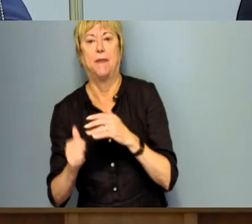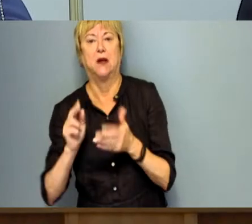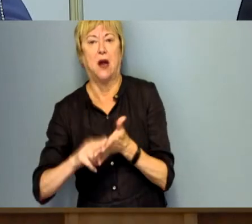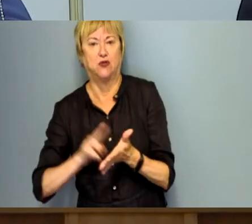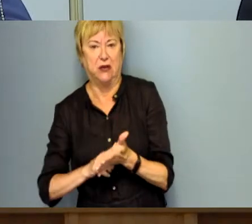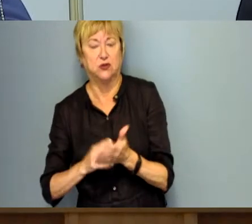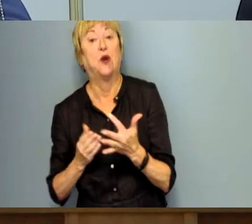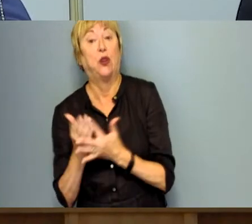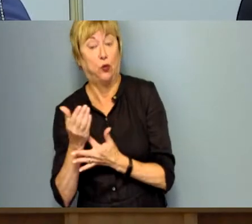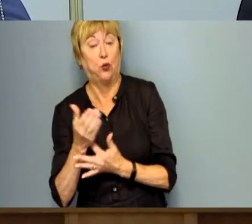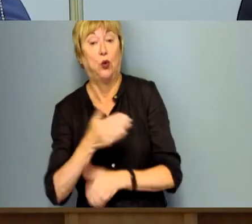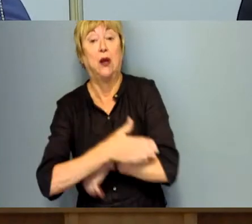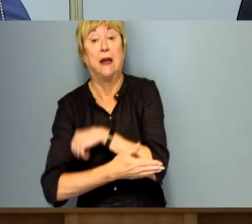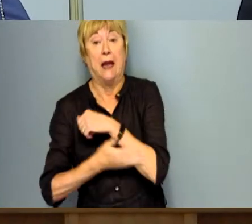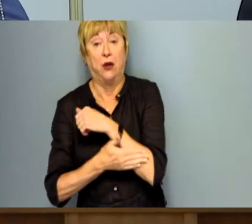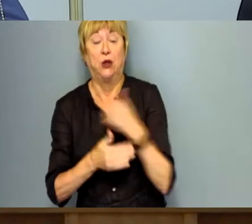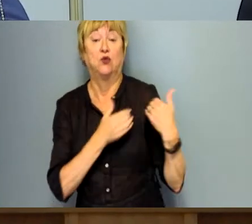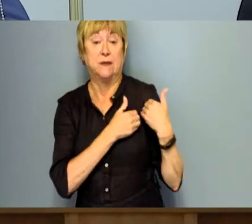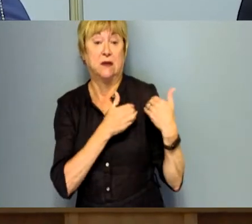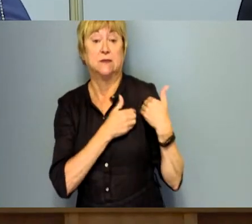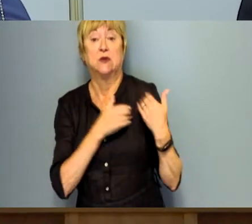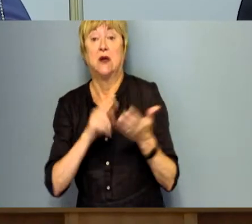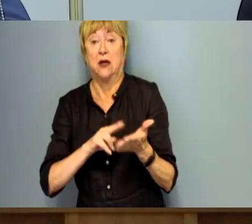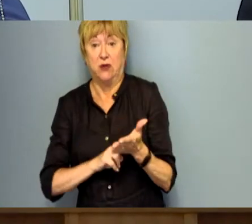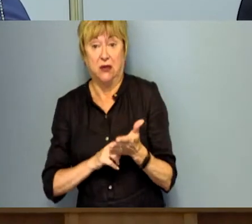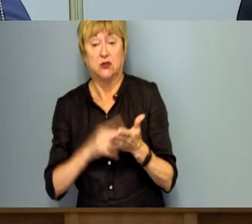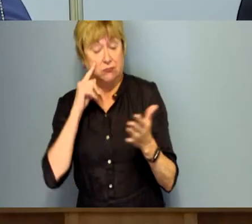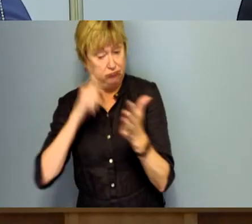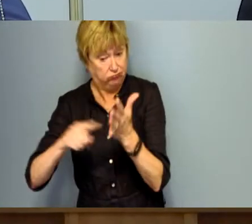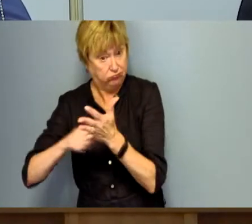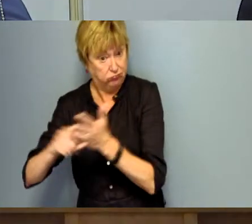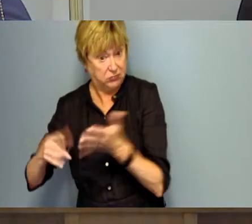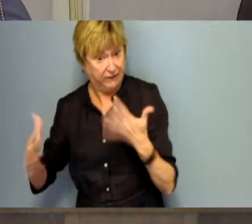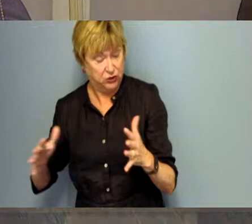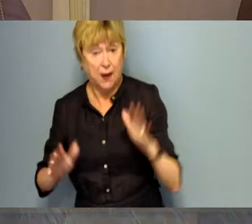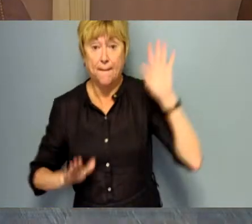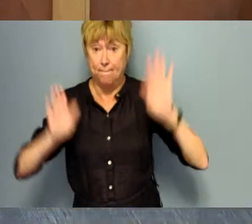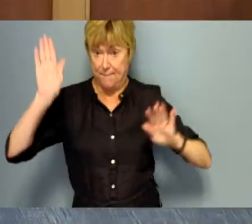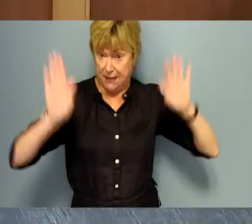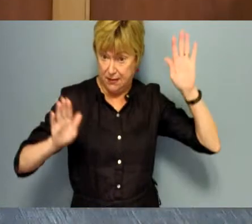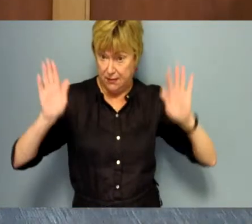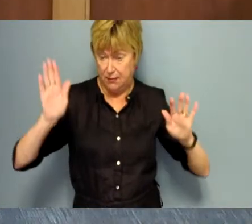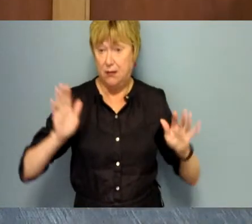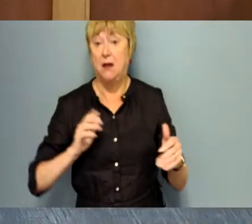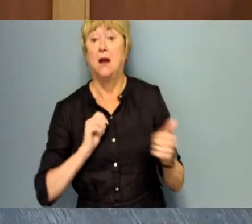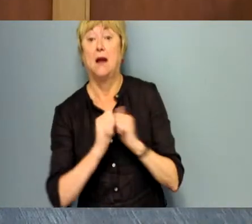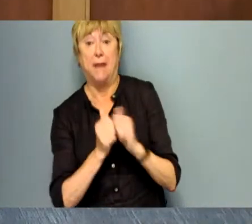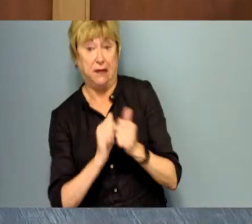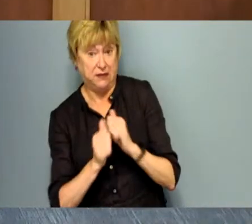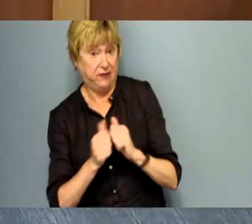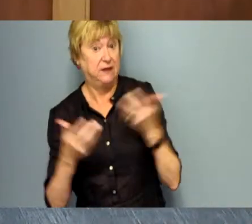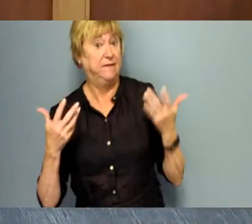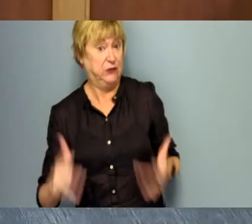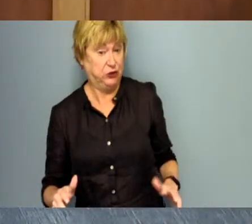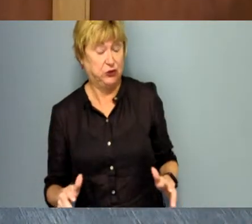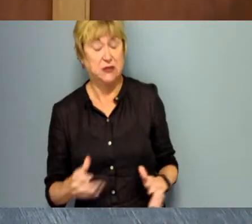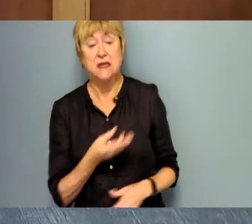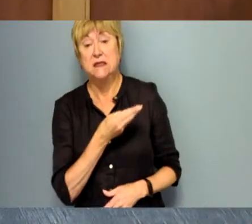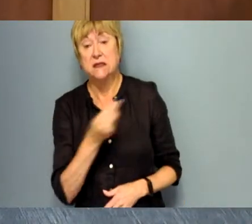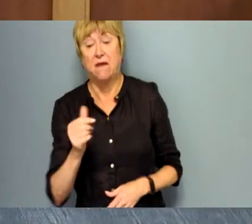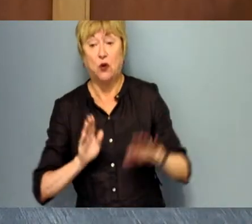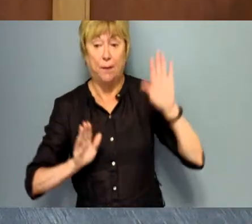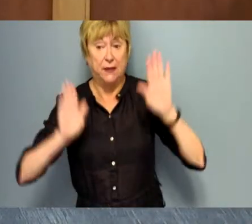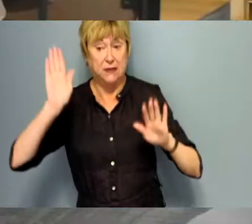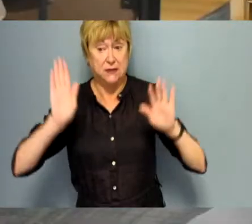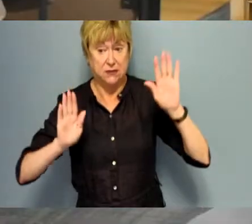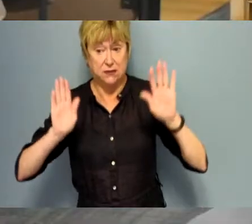through the county's responsible contractors ordinance? So they were all bid publicly, competitively. We received several bids in each